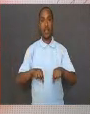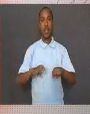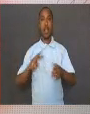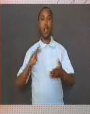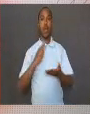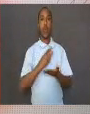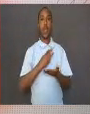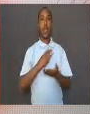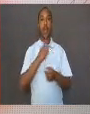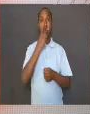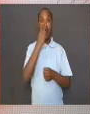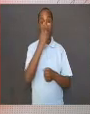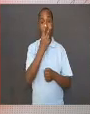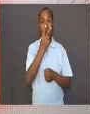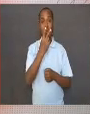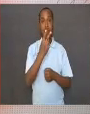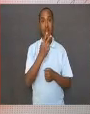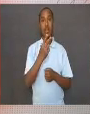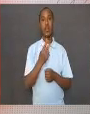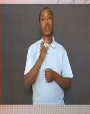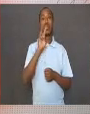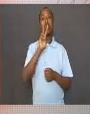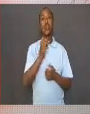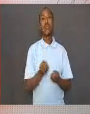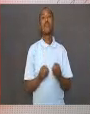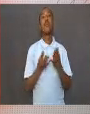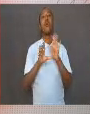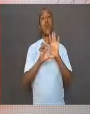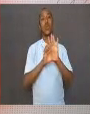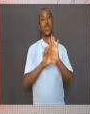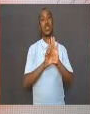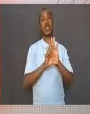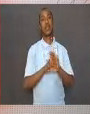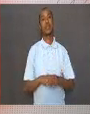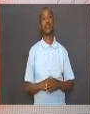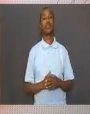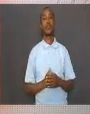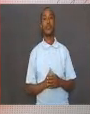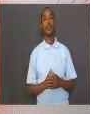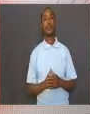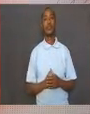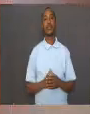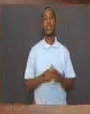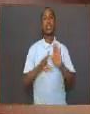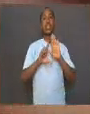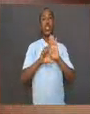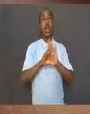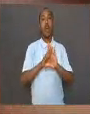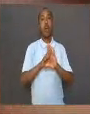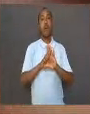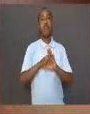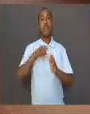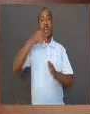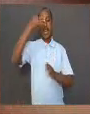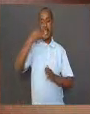Today, we are going to look at two more laws: the